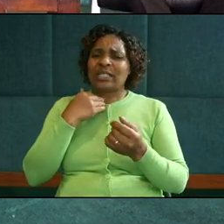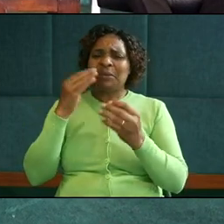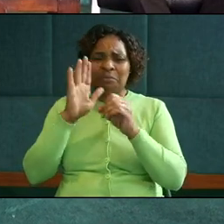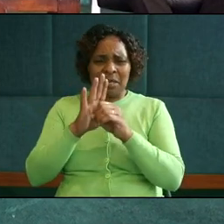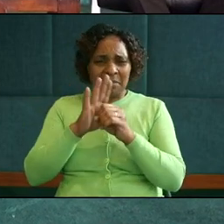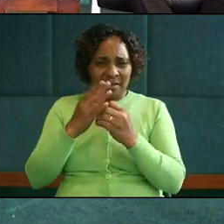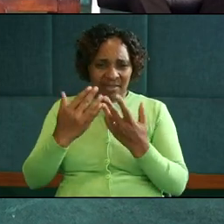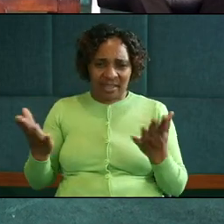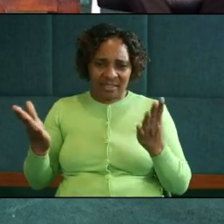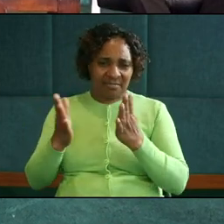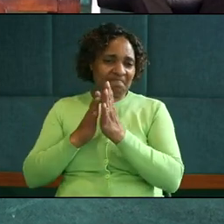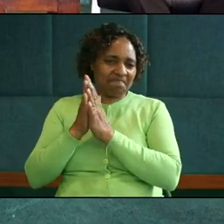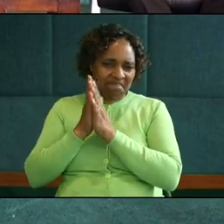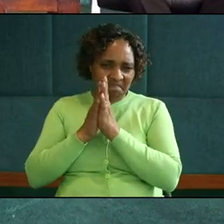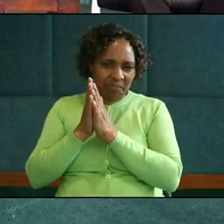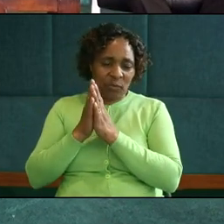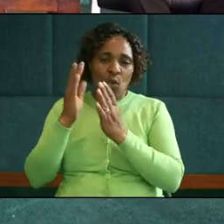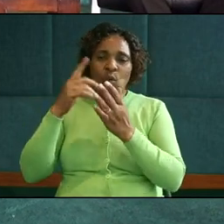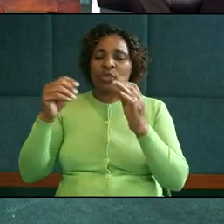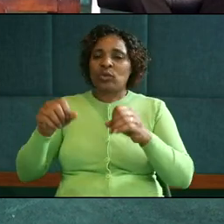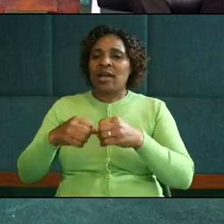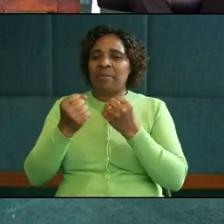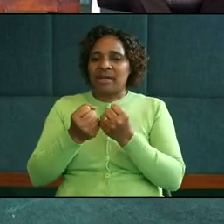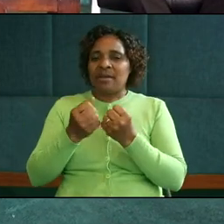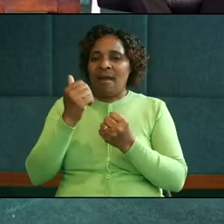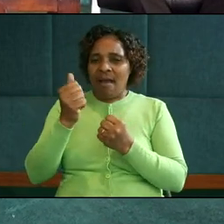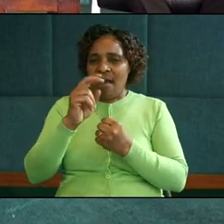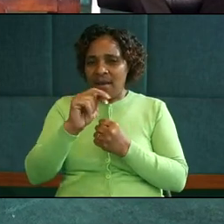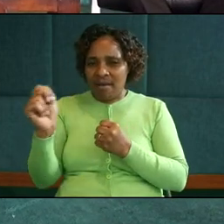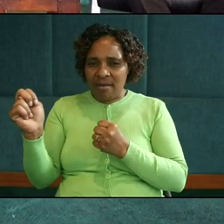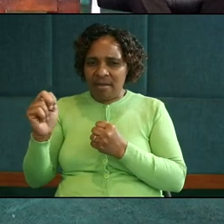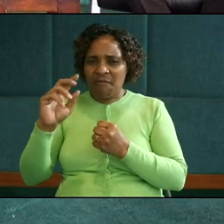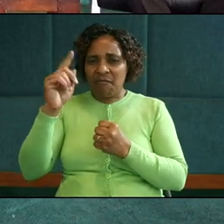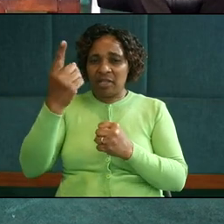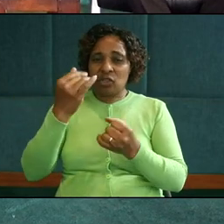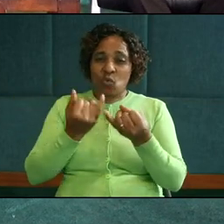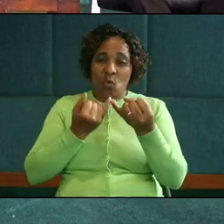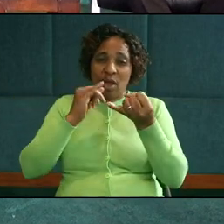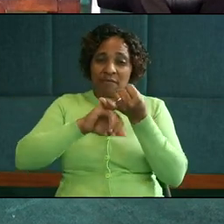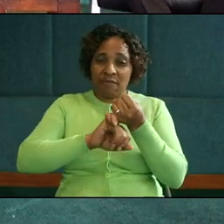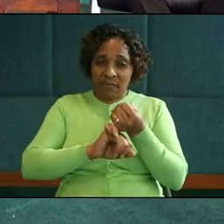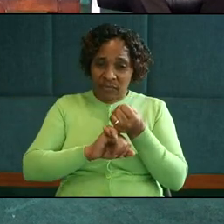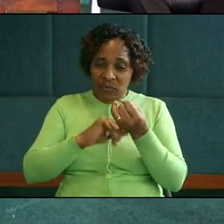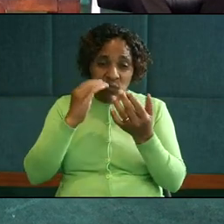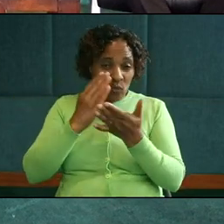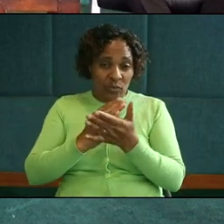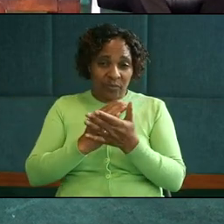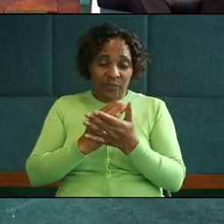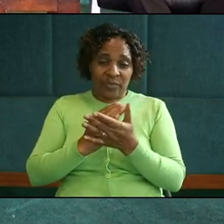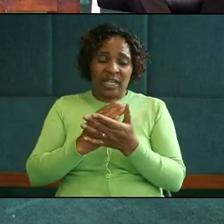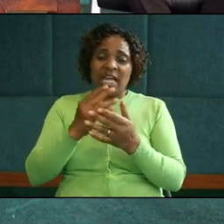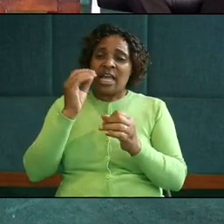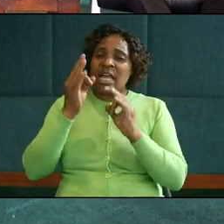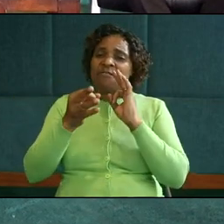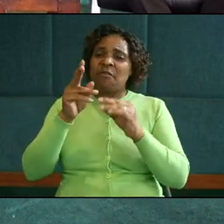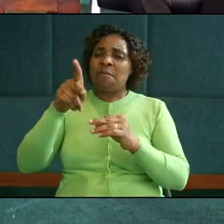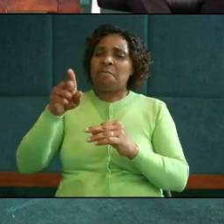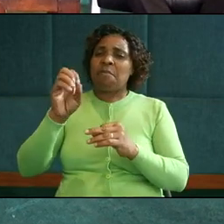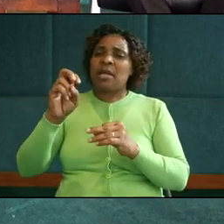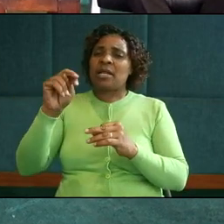things. Mm-hmm. Because what would happen as Hannah was the first wife, typically. Mm-hmm. Because if Penina got